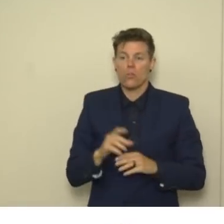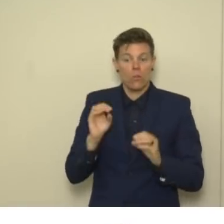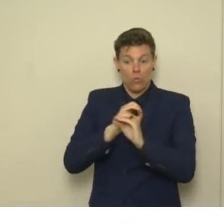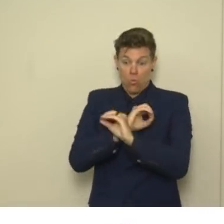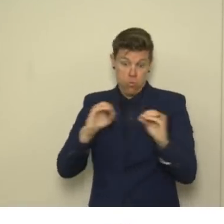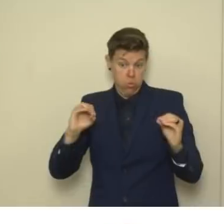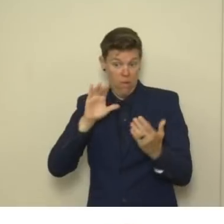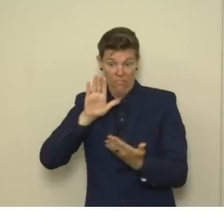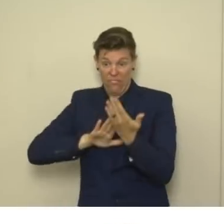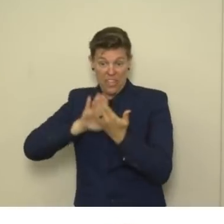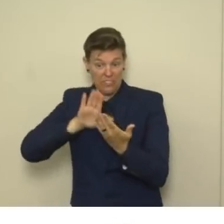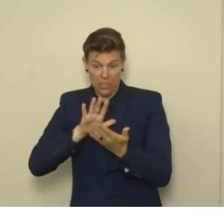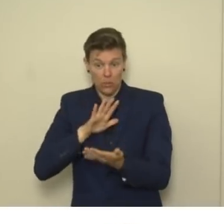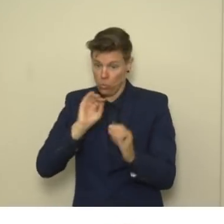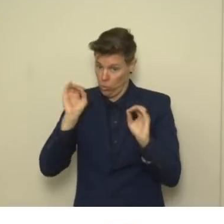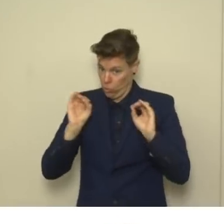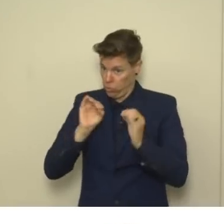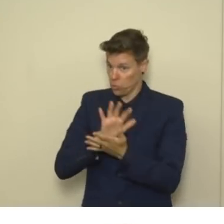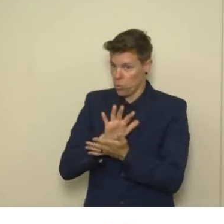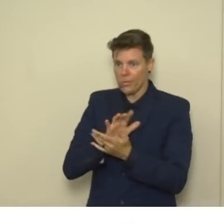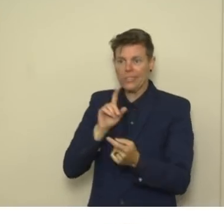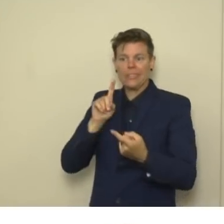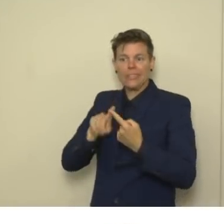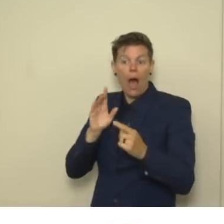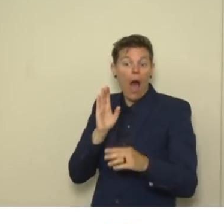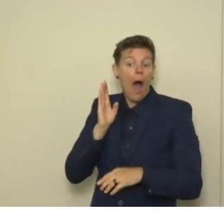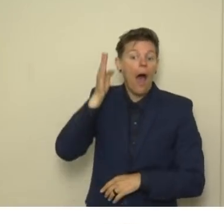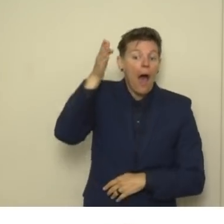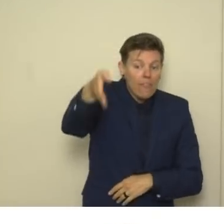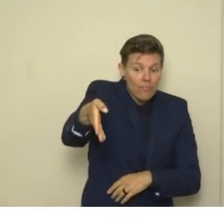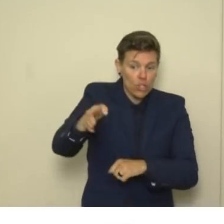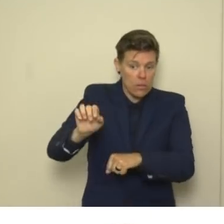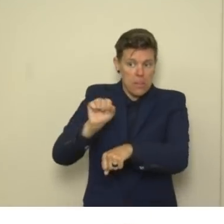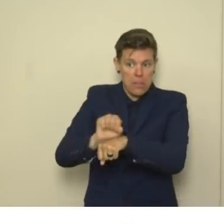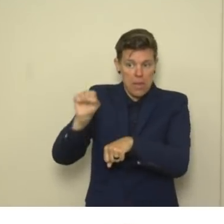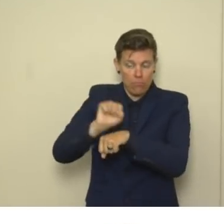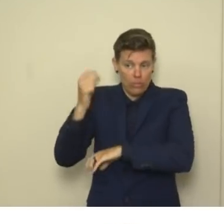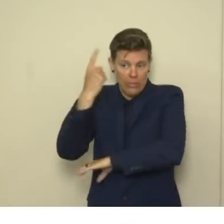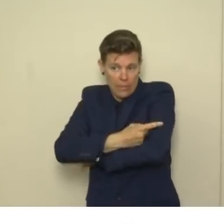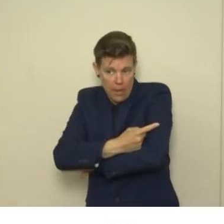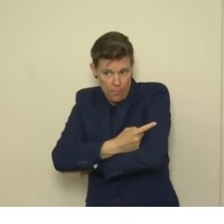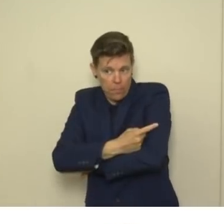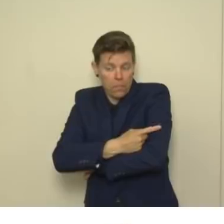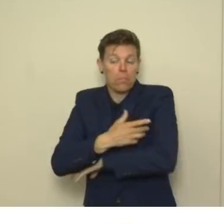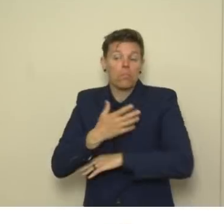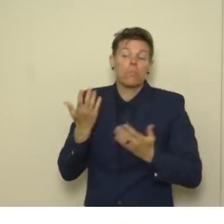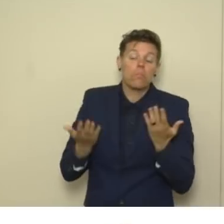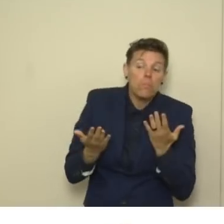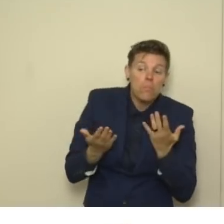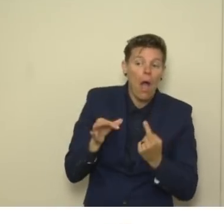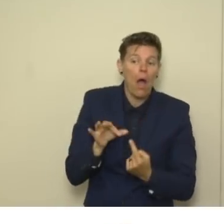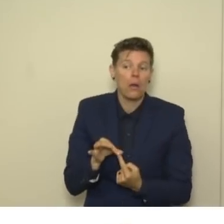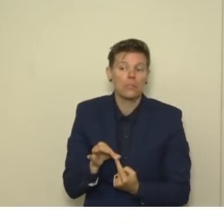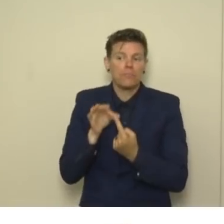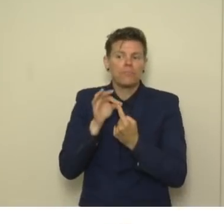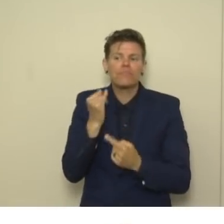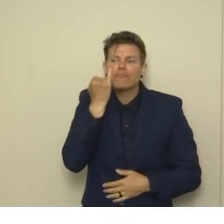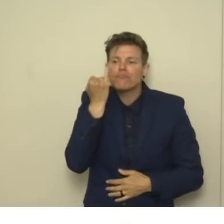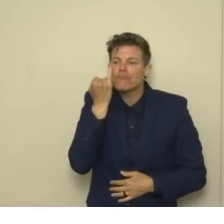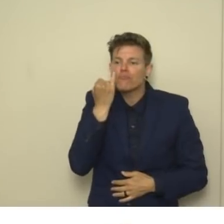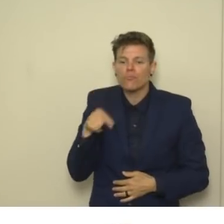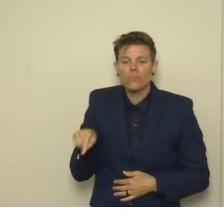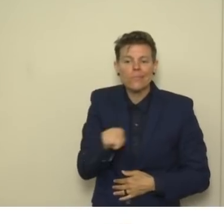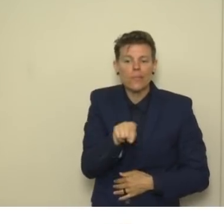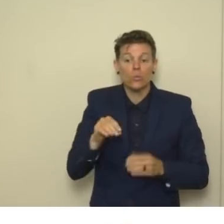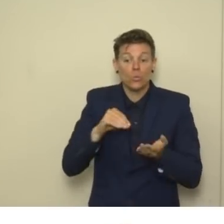schooling until after Labor Day, here's one exception. Schools can serve students with special needs in person or small